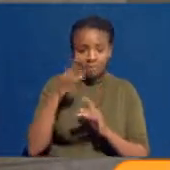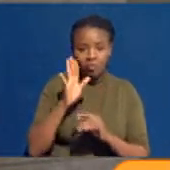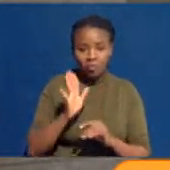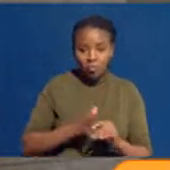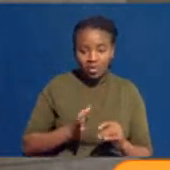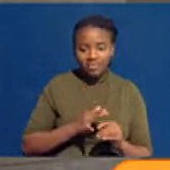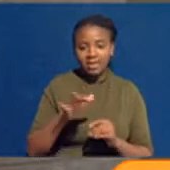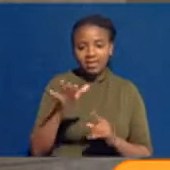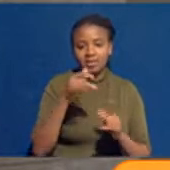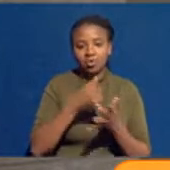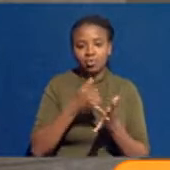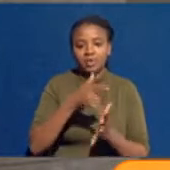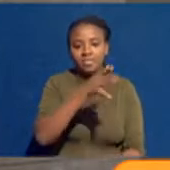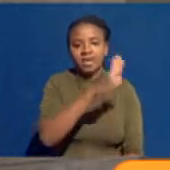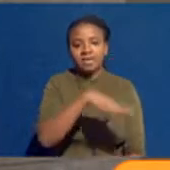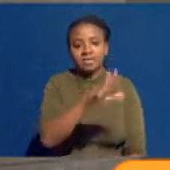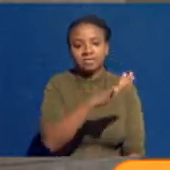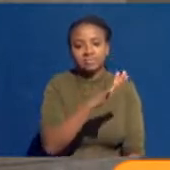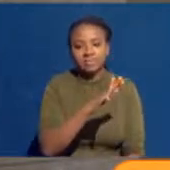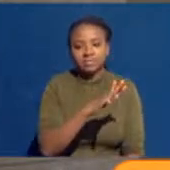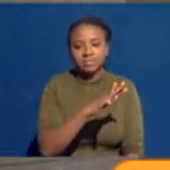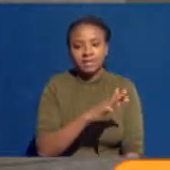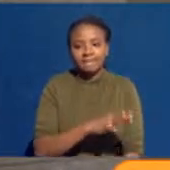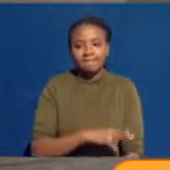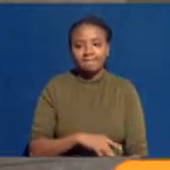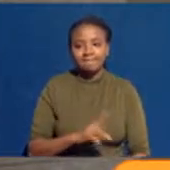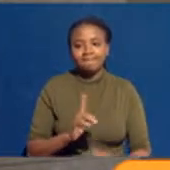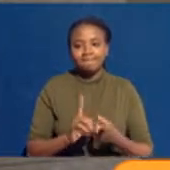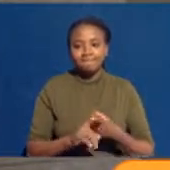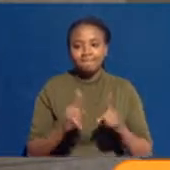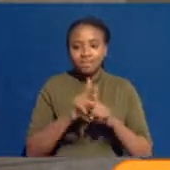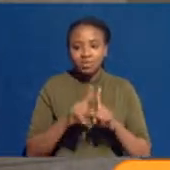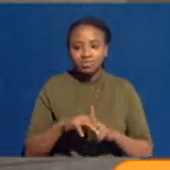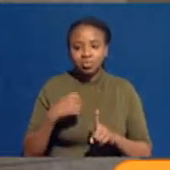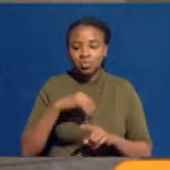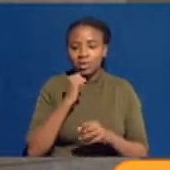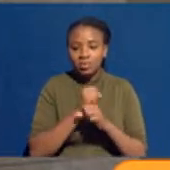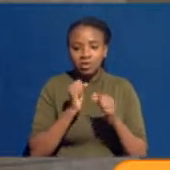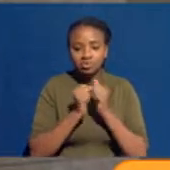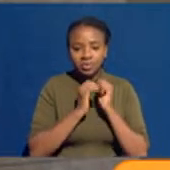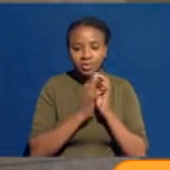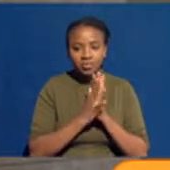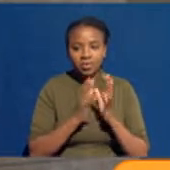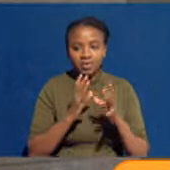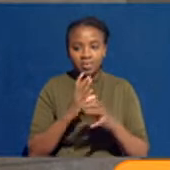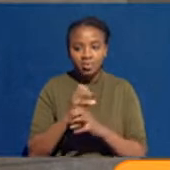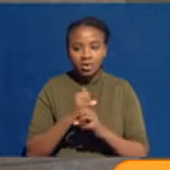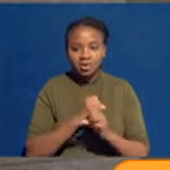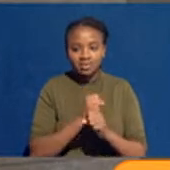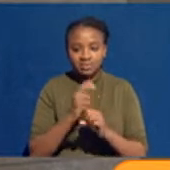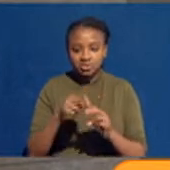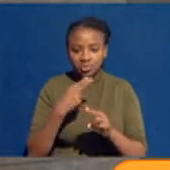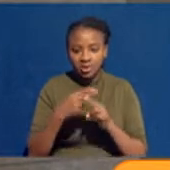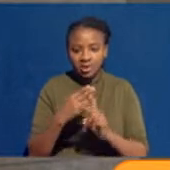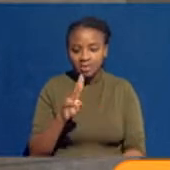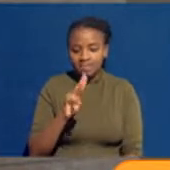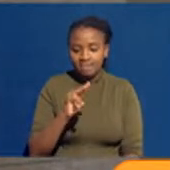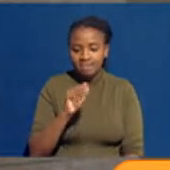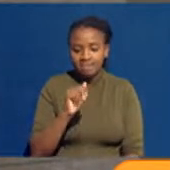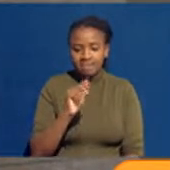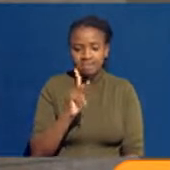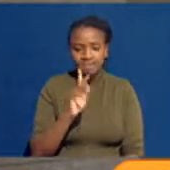and space. And it will be a workshop. We're working with an organization called Makers out of the U.S.,